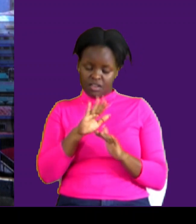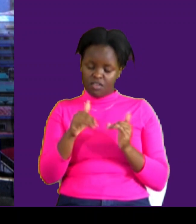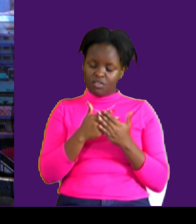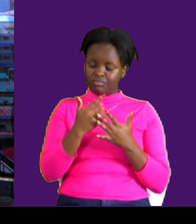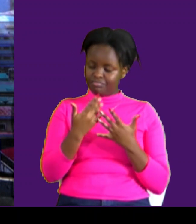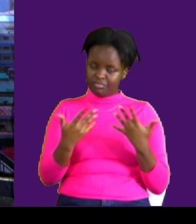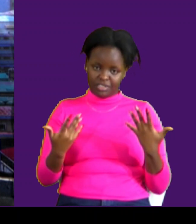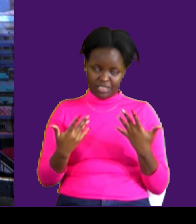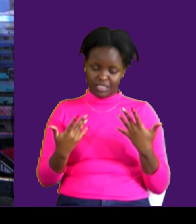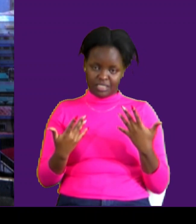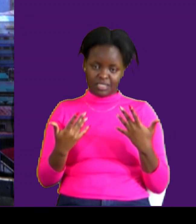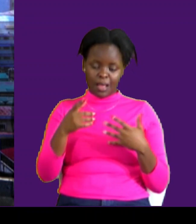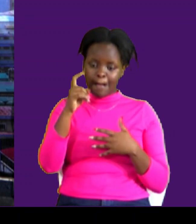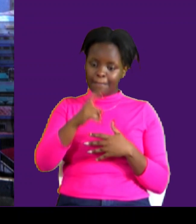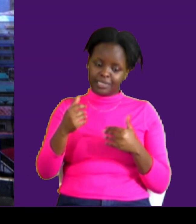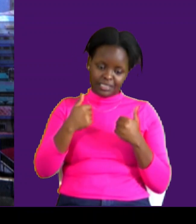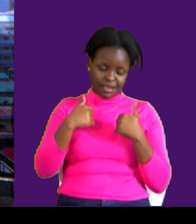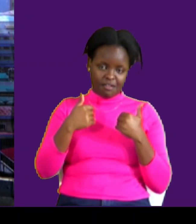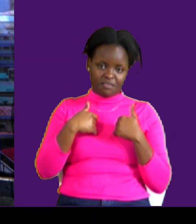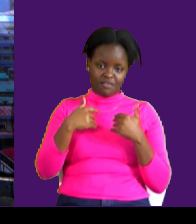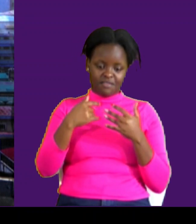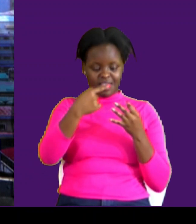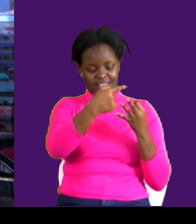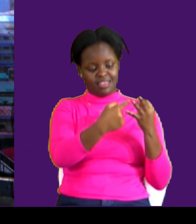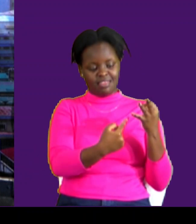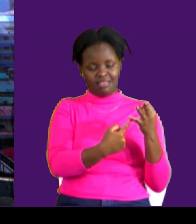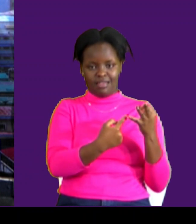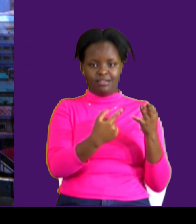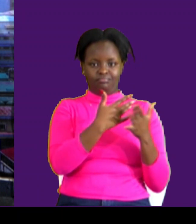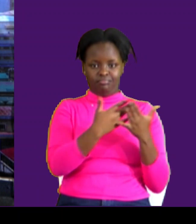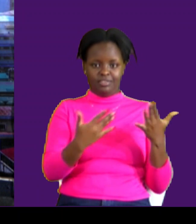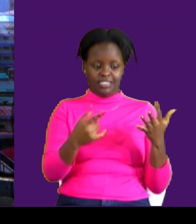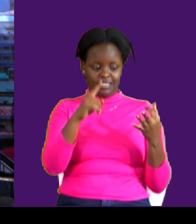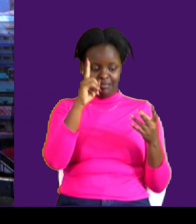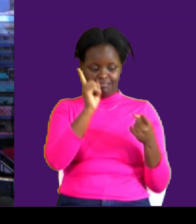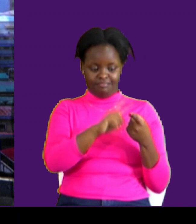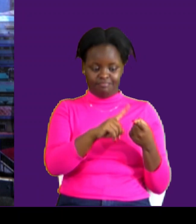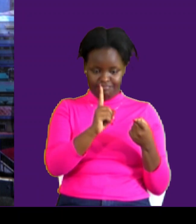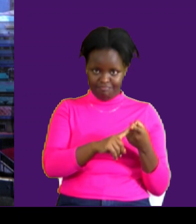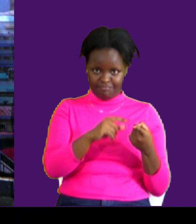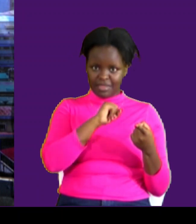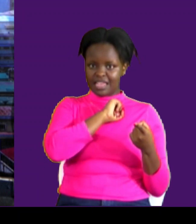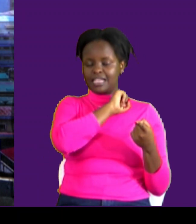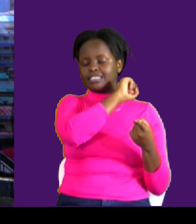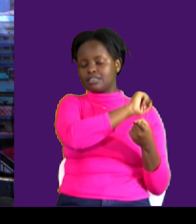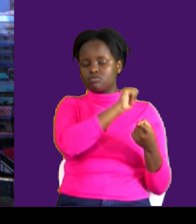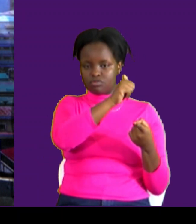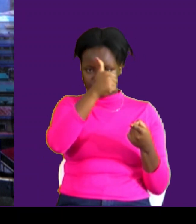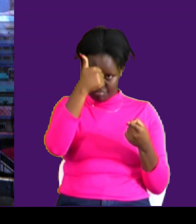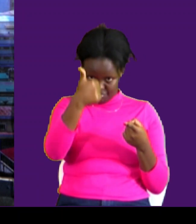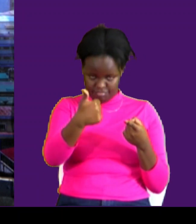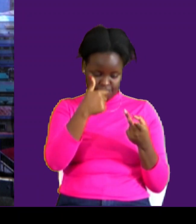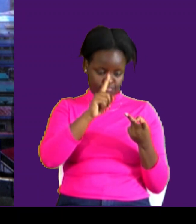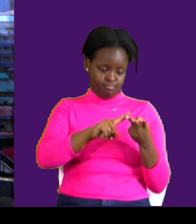those, it should incorporate these three things. First, it should incorporate sound, should